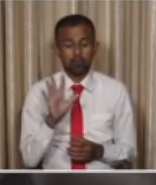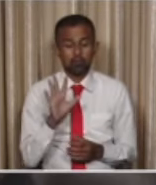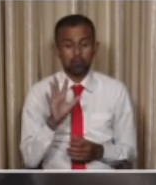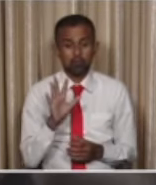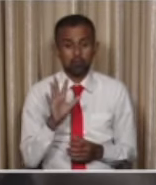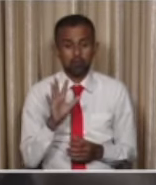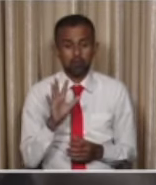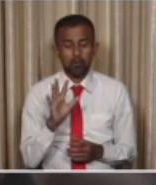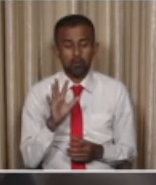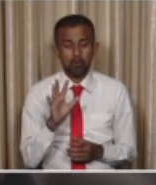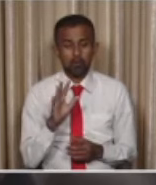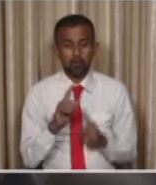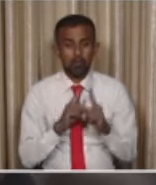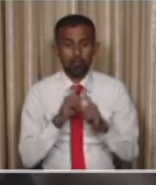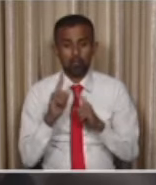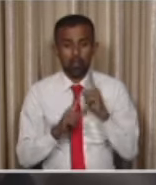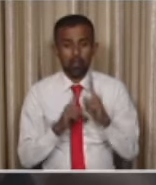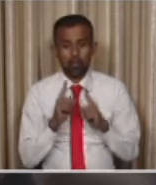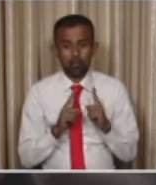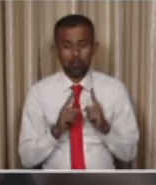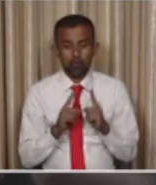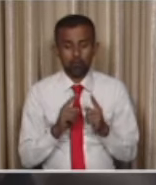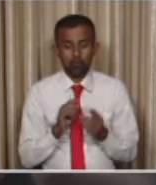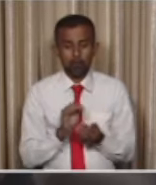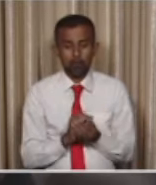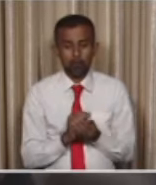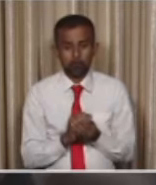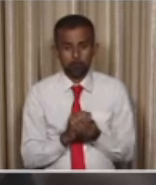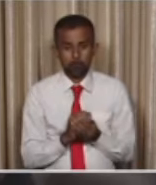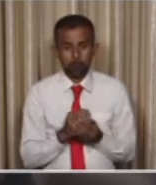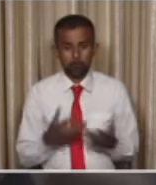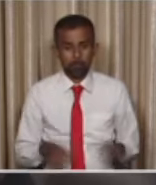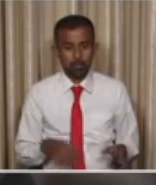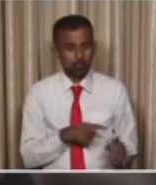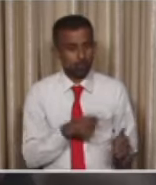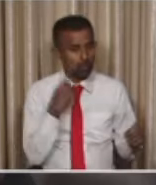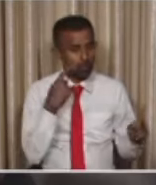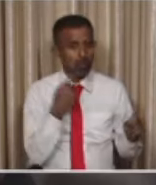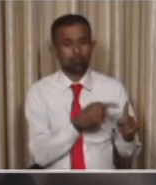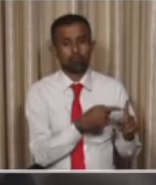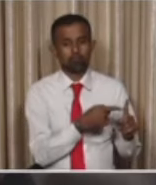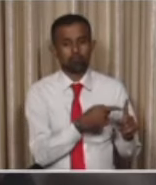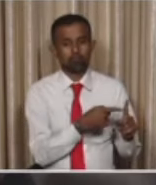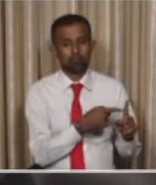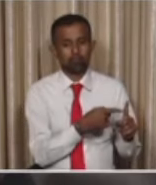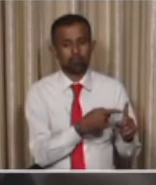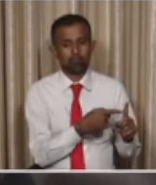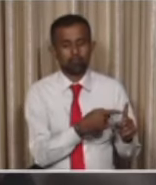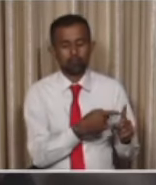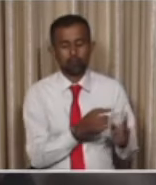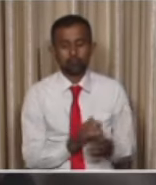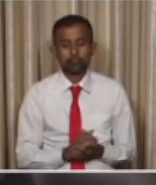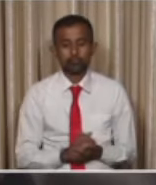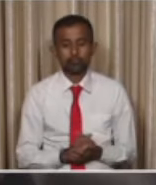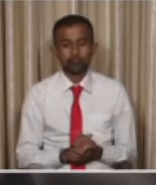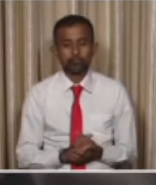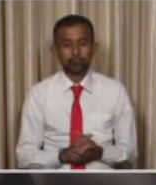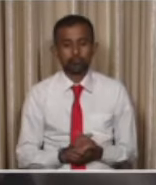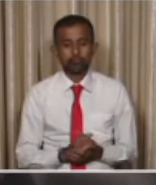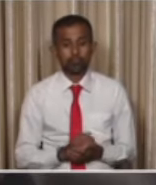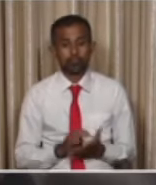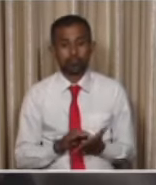matters, we took a definite decision not to support the